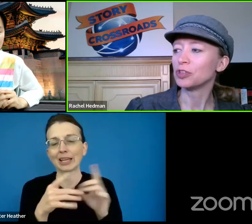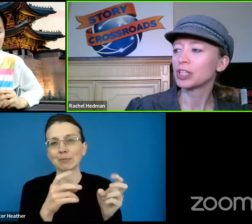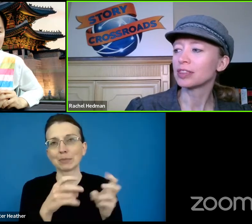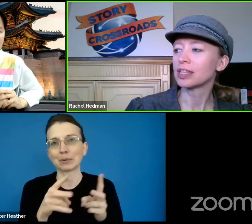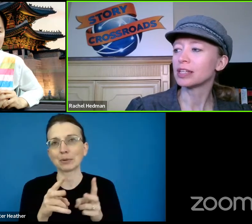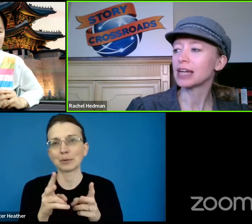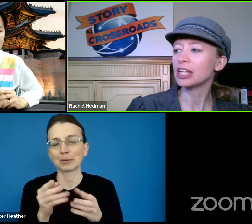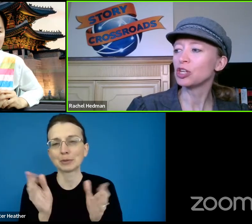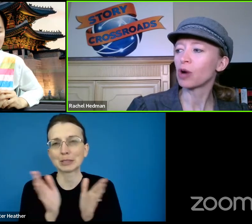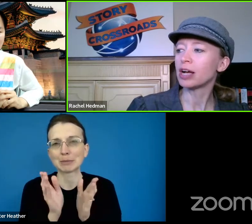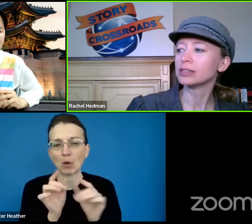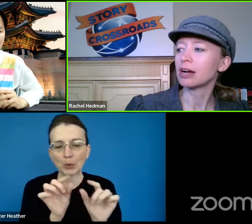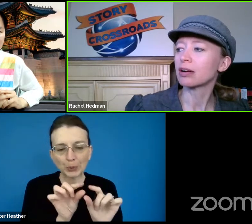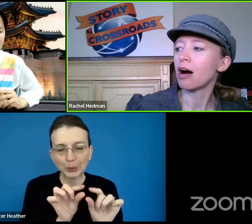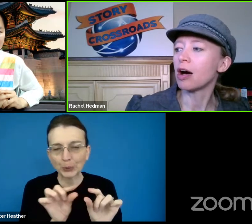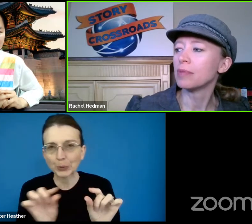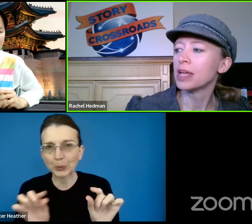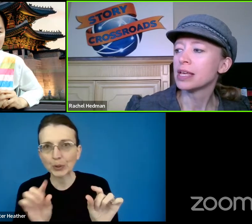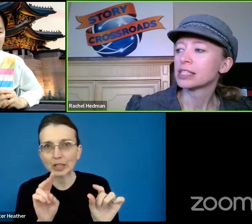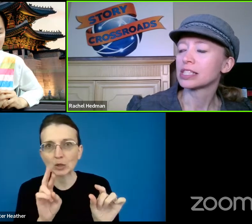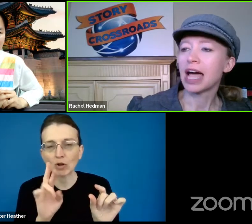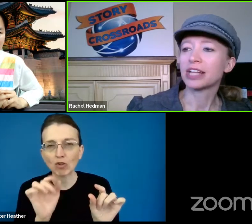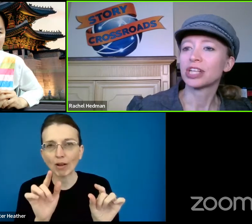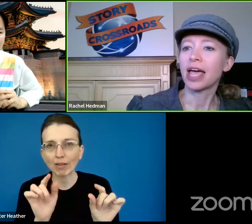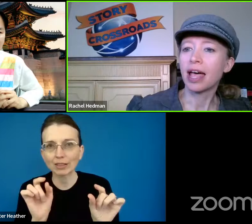URL. So if you look at the